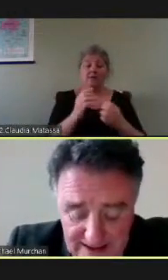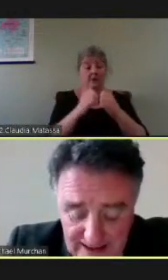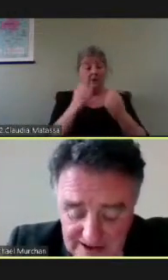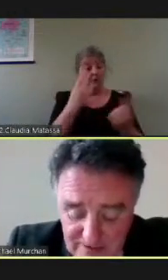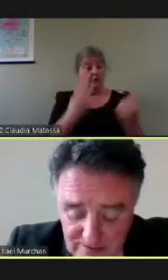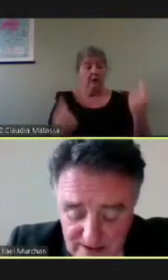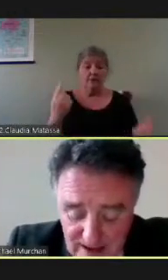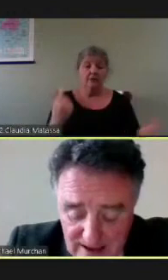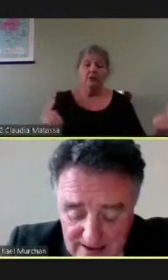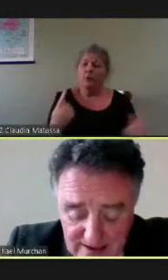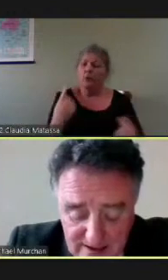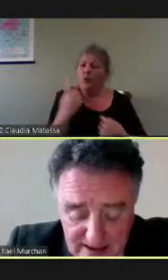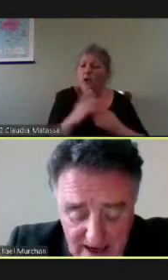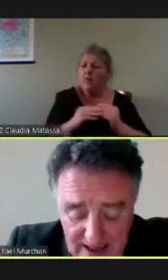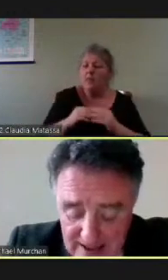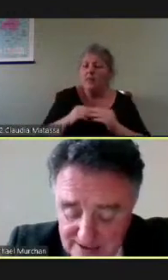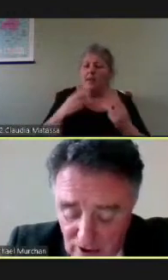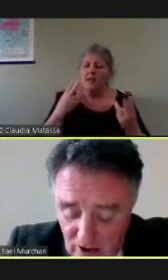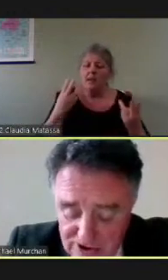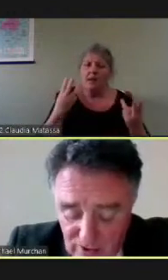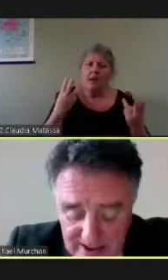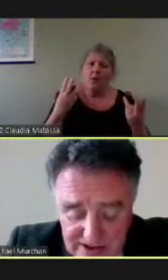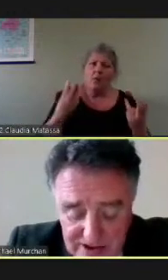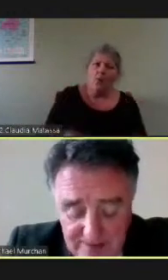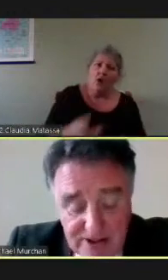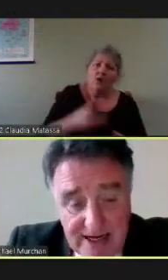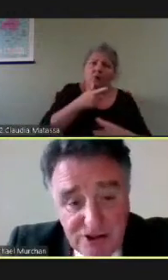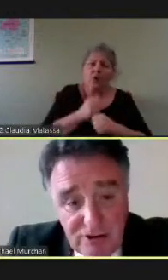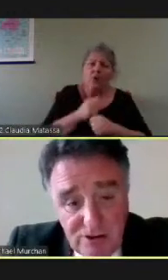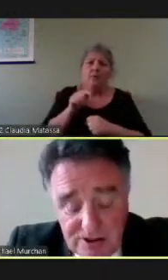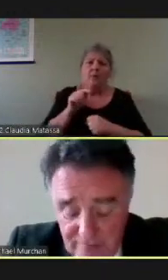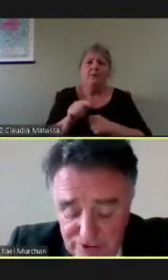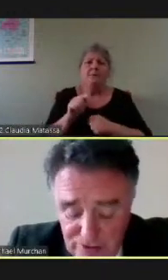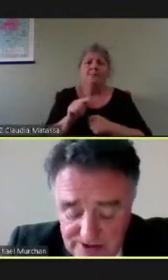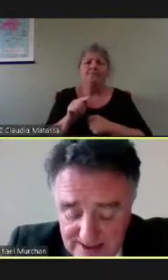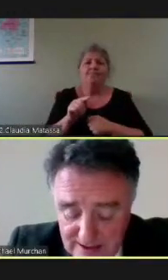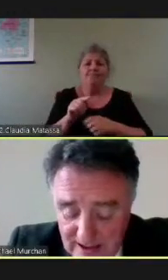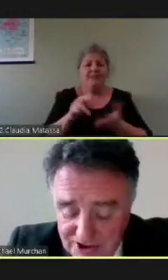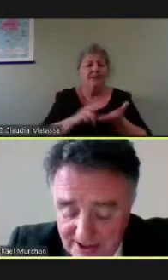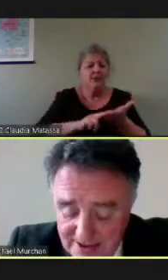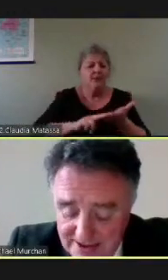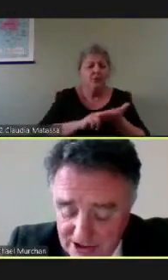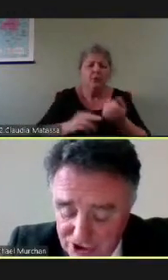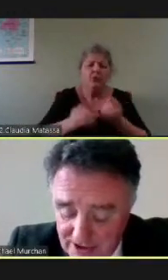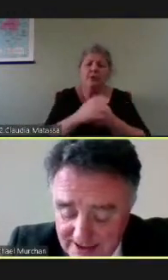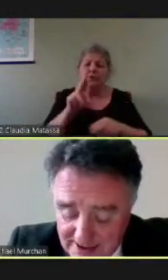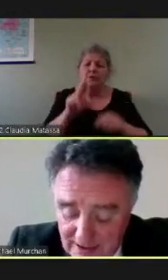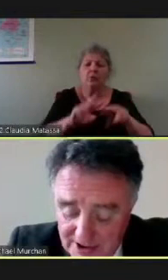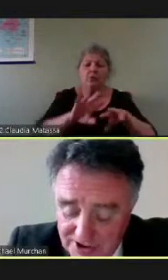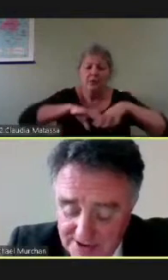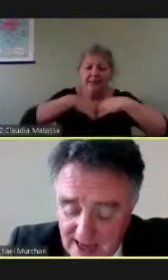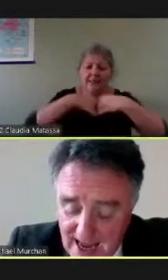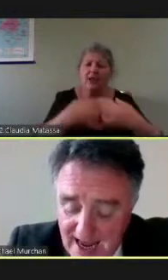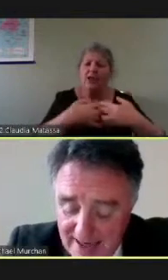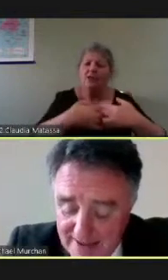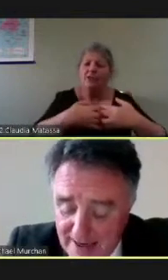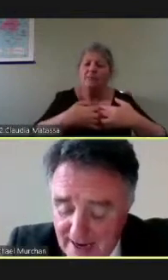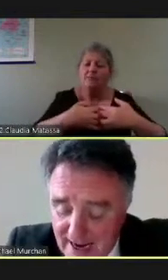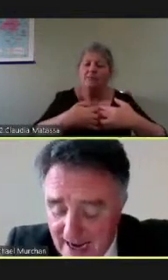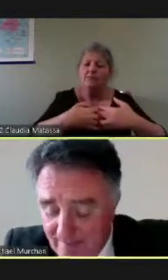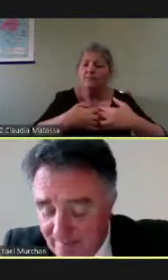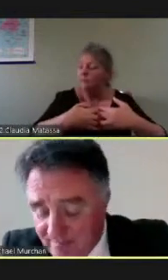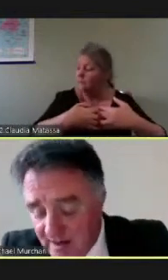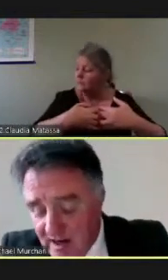One thing I'd like to highlight also is the potential use of new technology and digital technologies